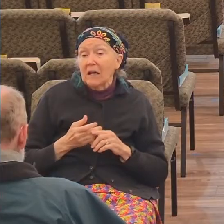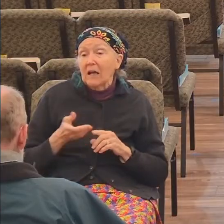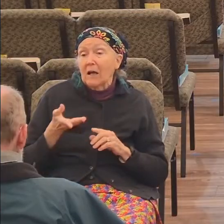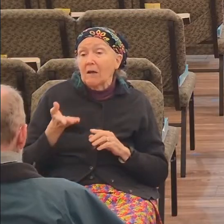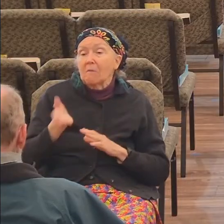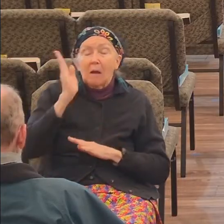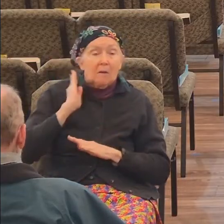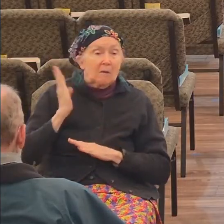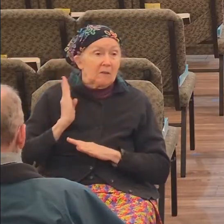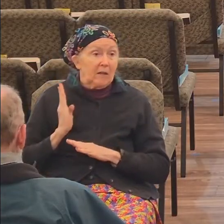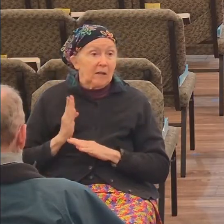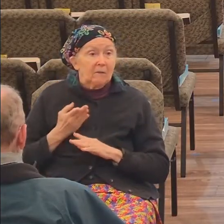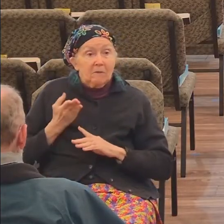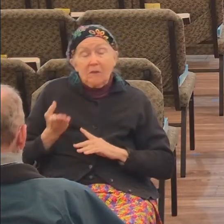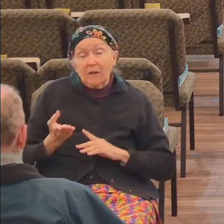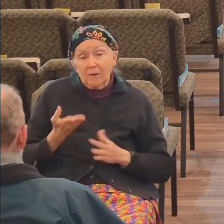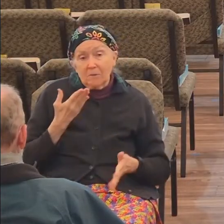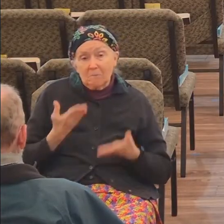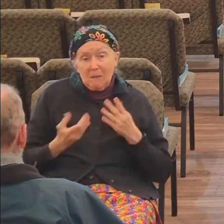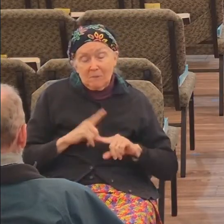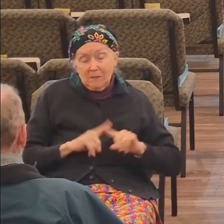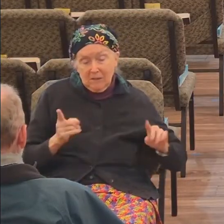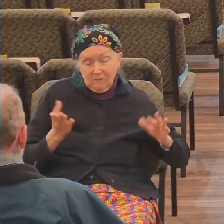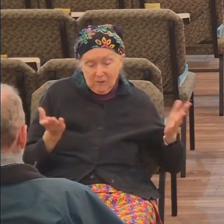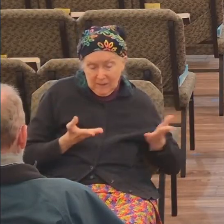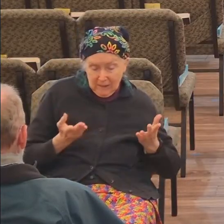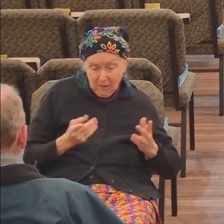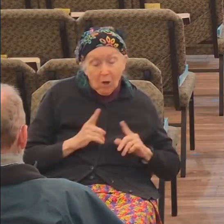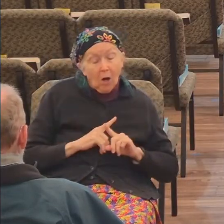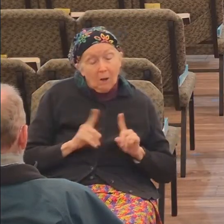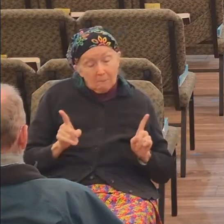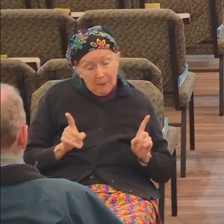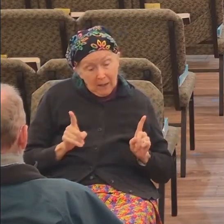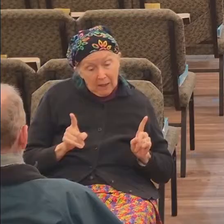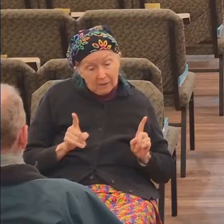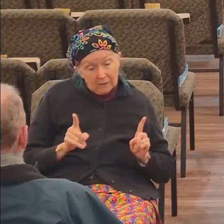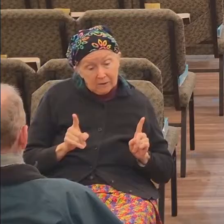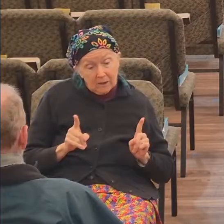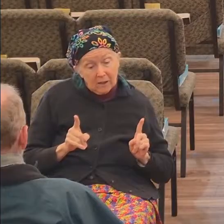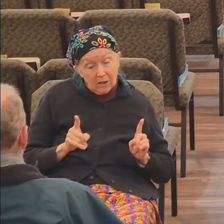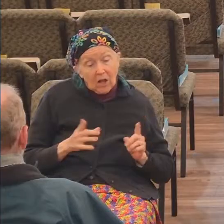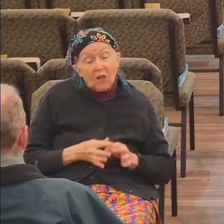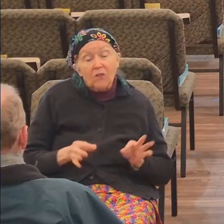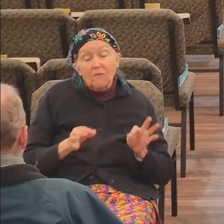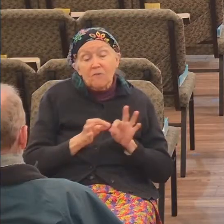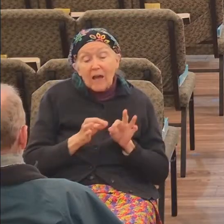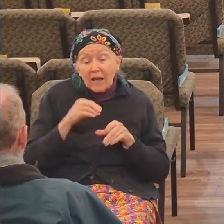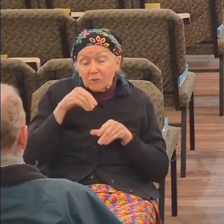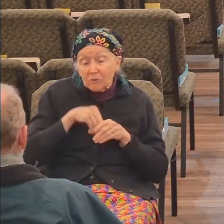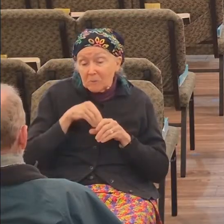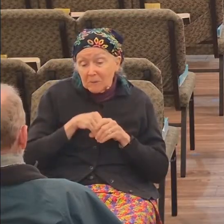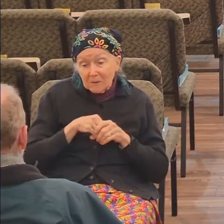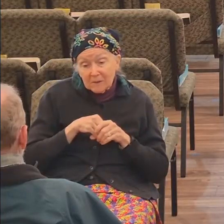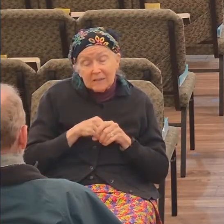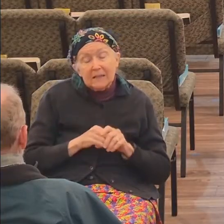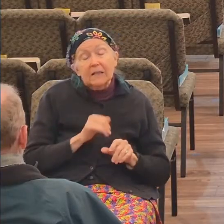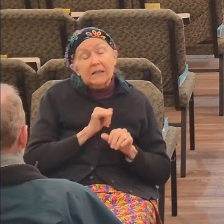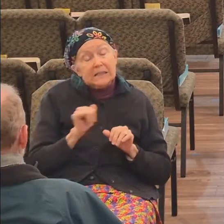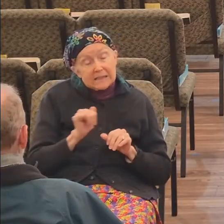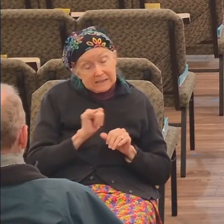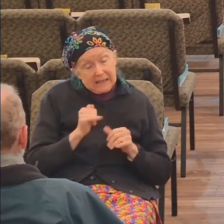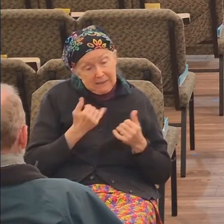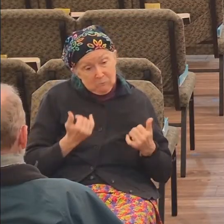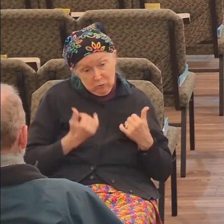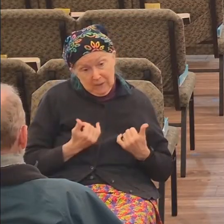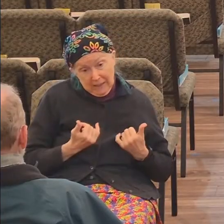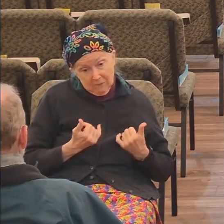values that are there then are present here today. Okay, and are needed here today. All right, so look